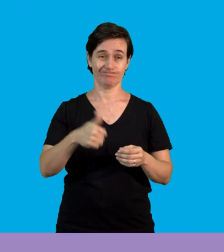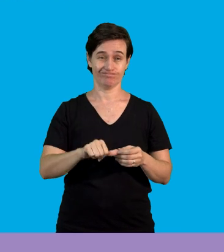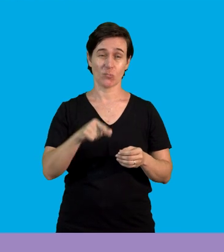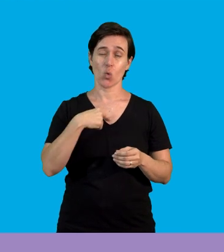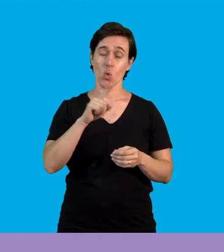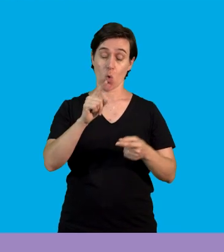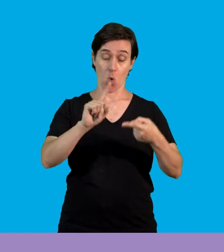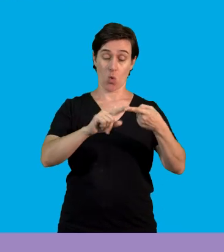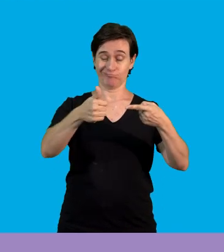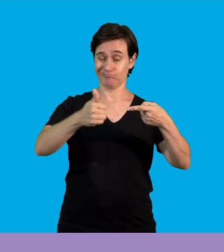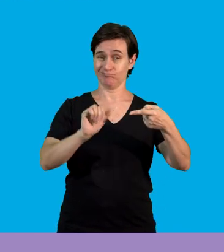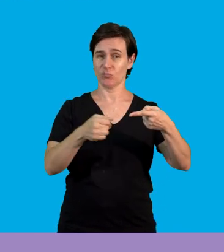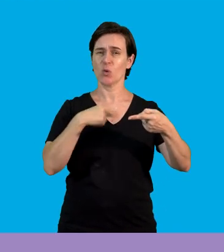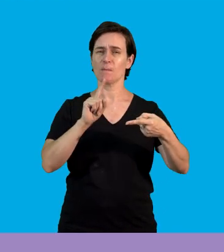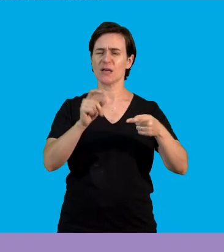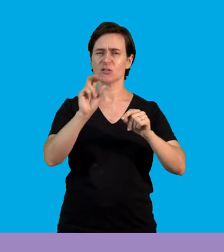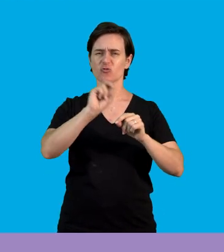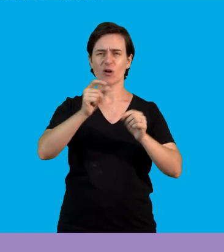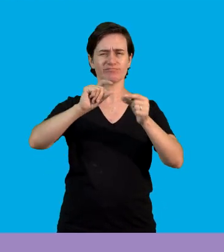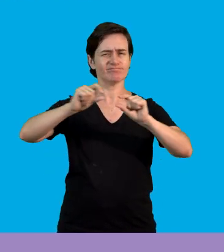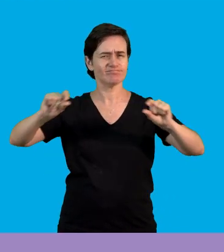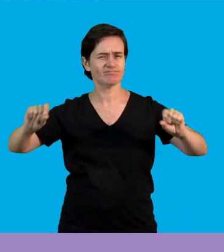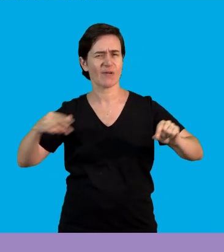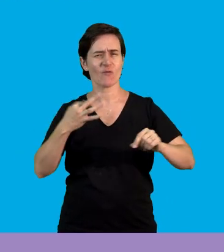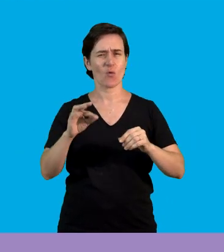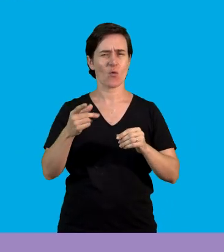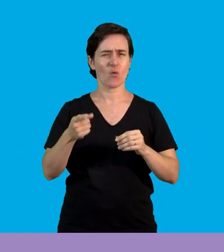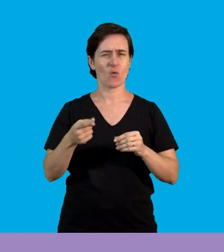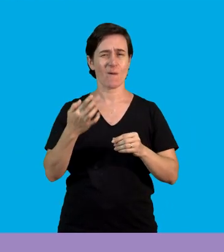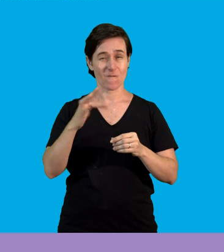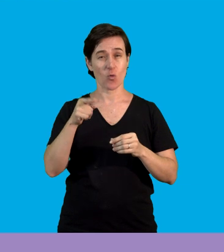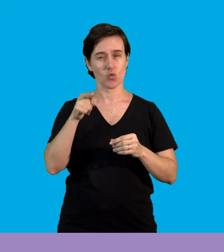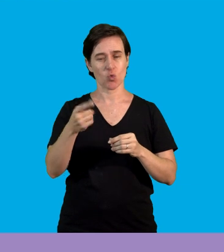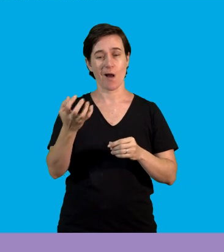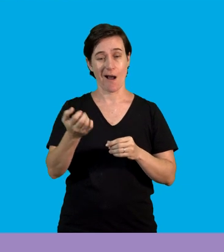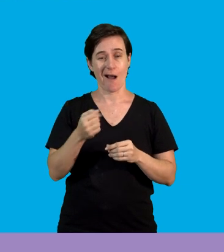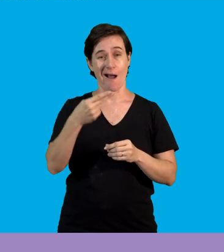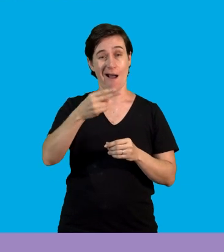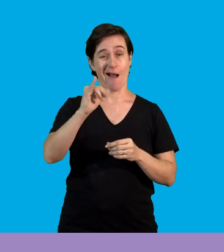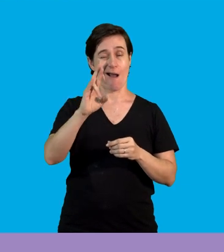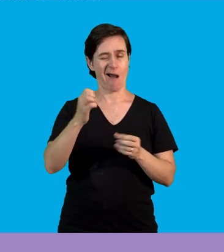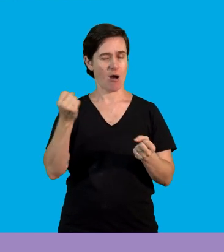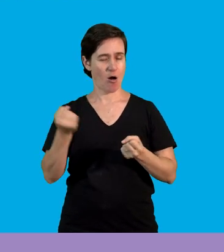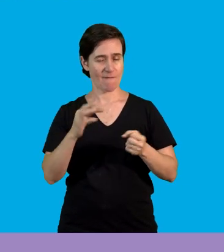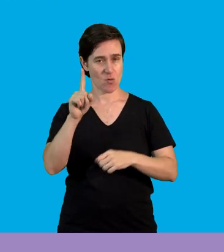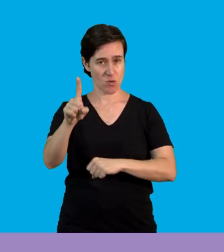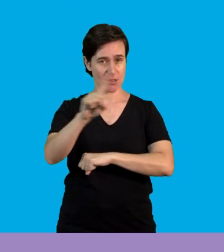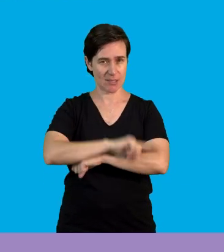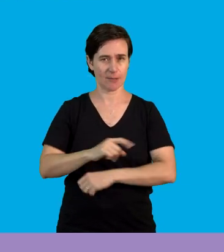hiring of a car per day. Now let's look at the expression, at the information that we are given. We are told that there